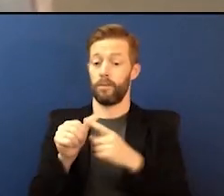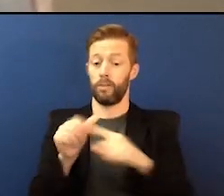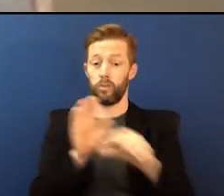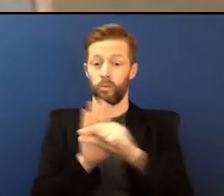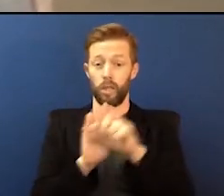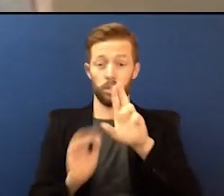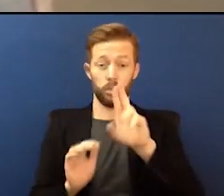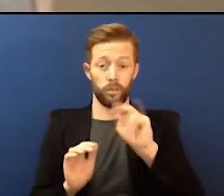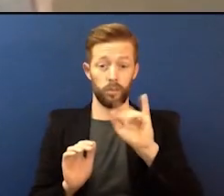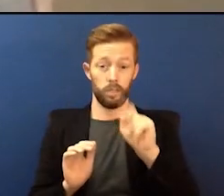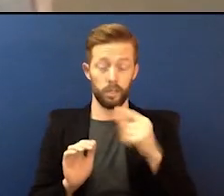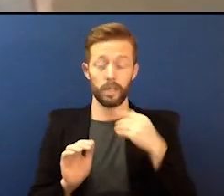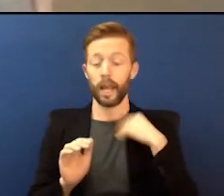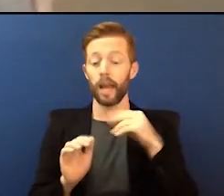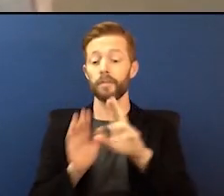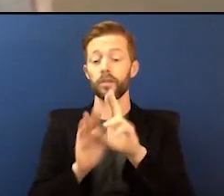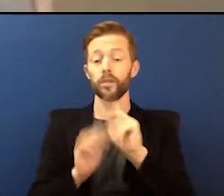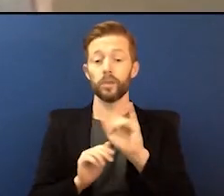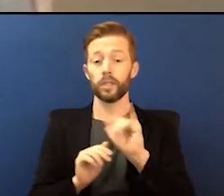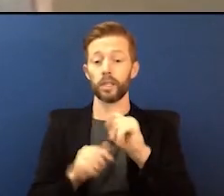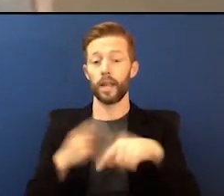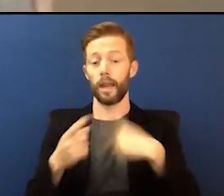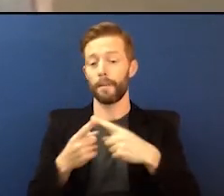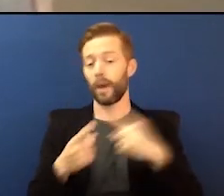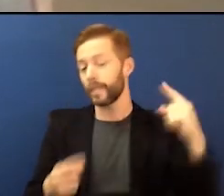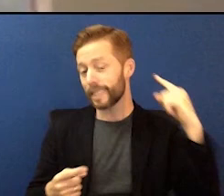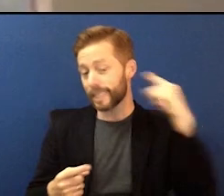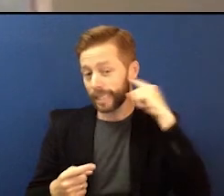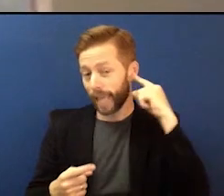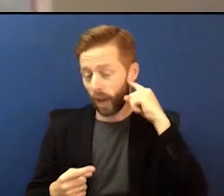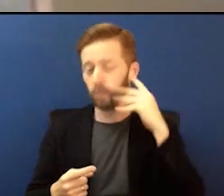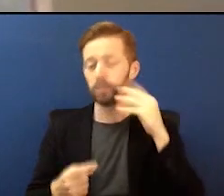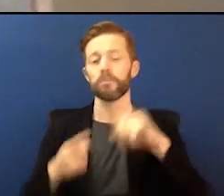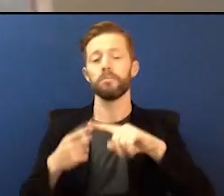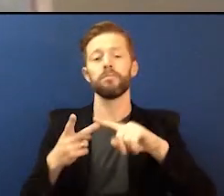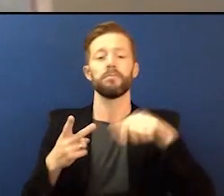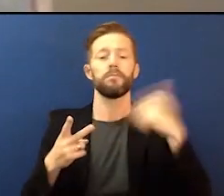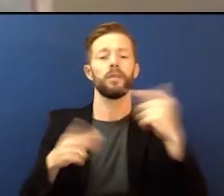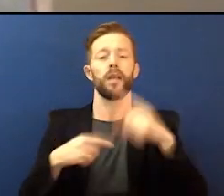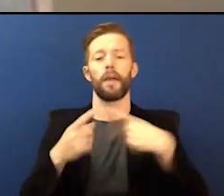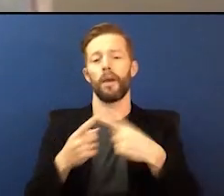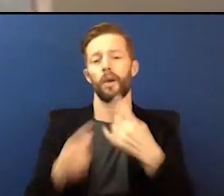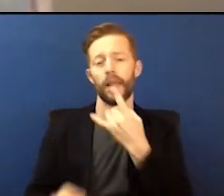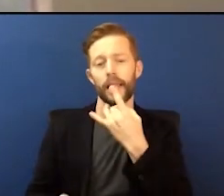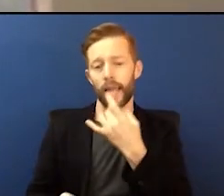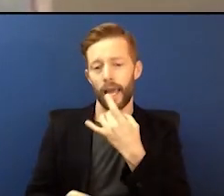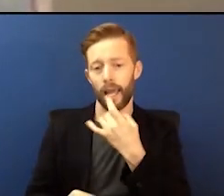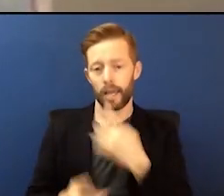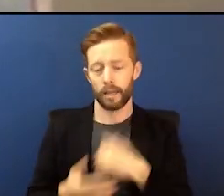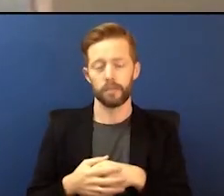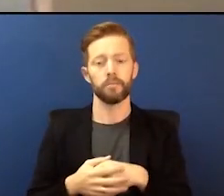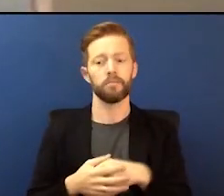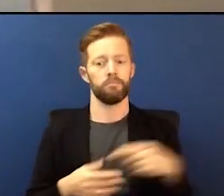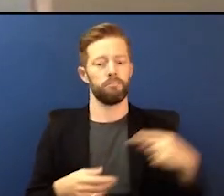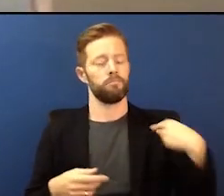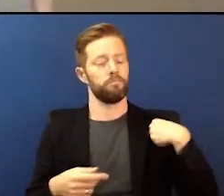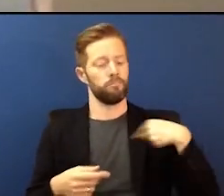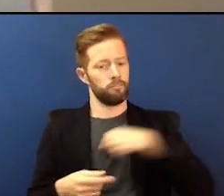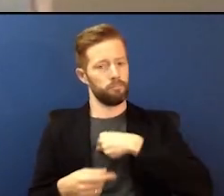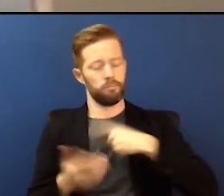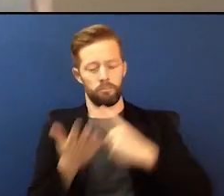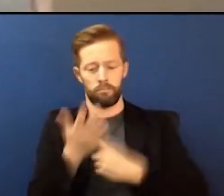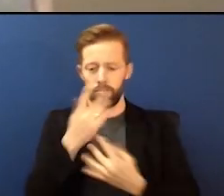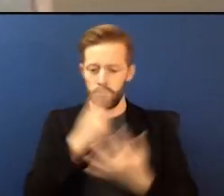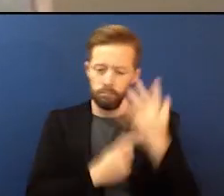first grade units, we have a unit on sound and we have a unit on light. We've had a lot